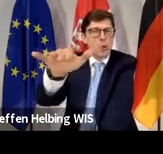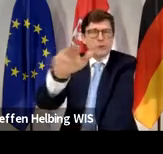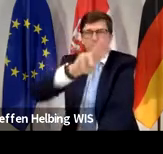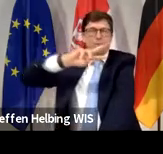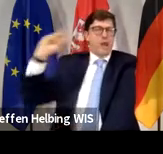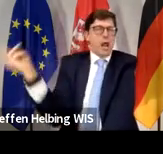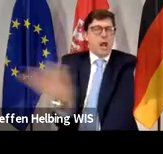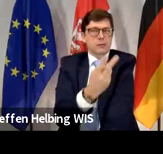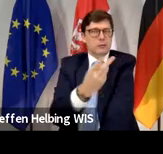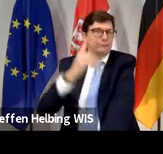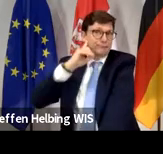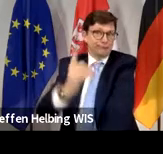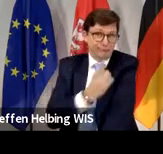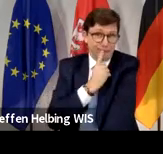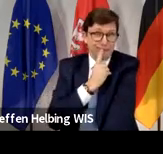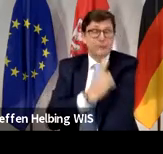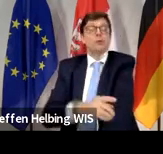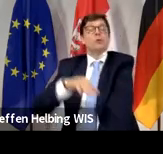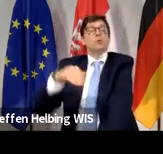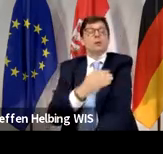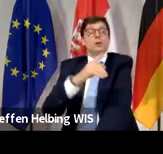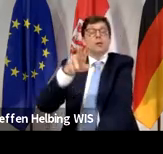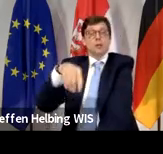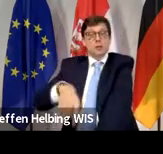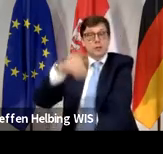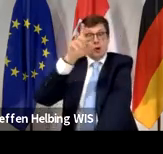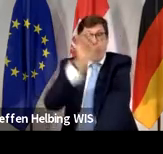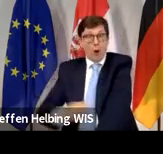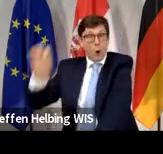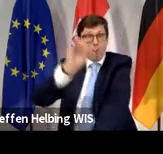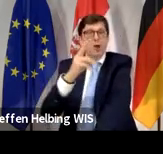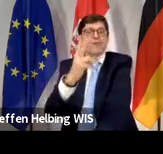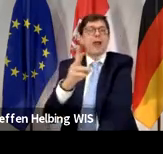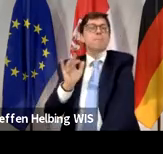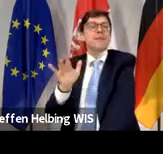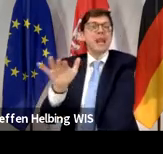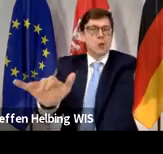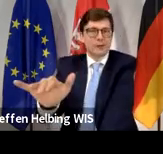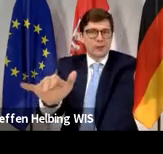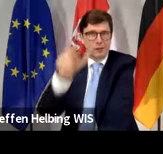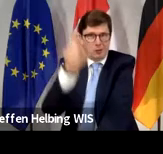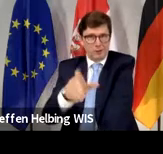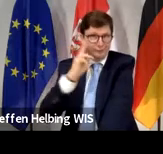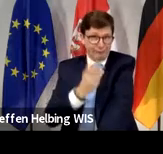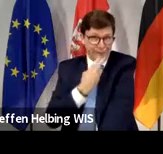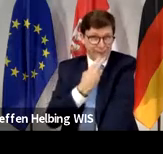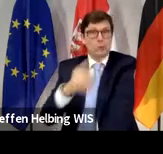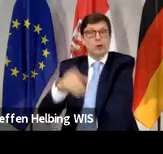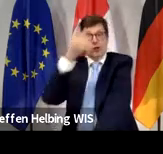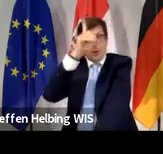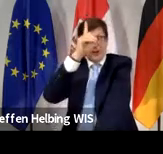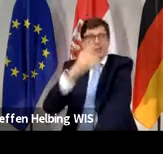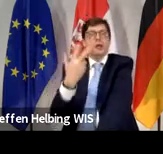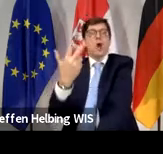In the world, we have 70 million deaf people. And in Europe, we have 2 million people